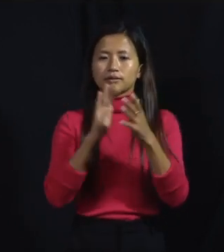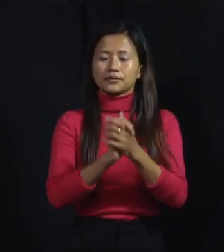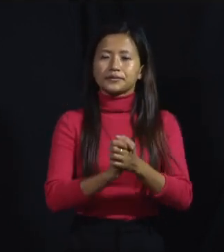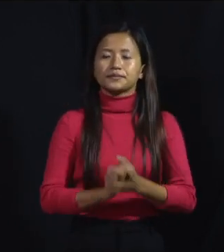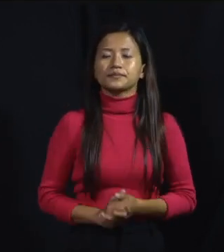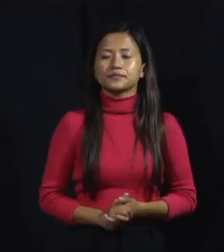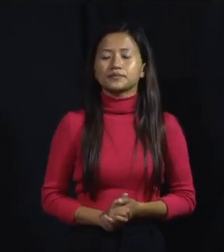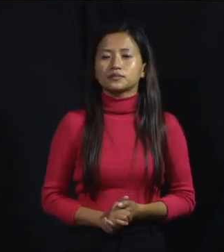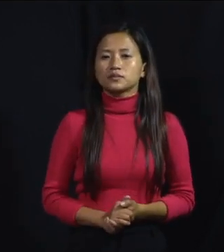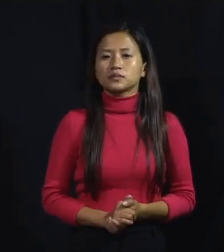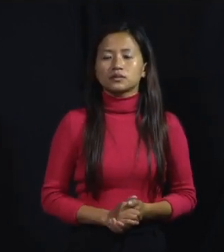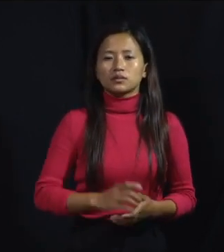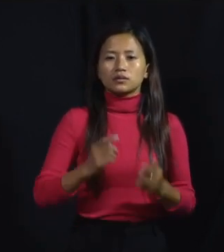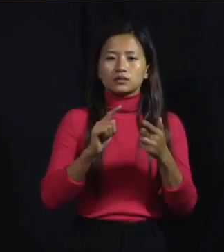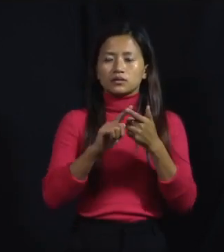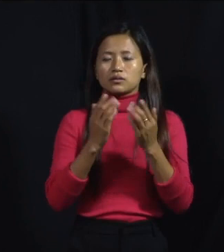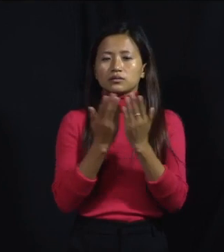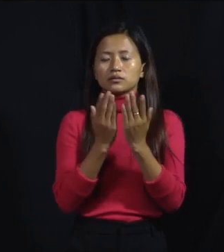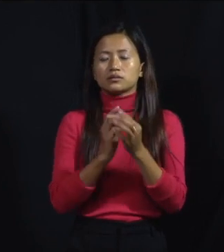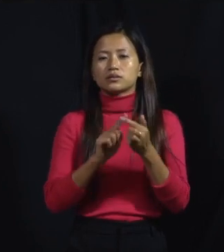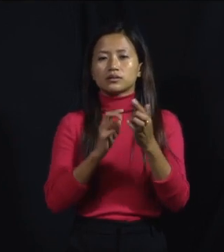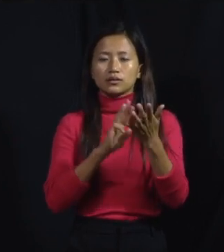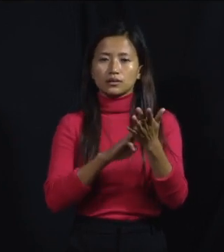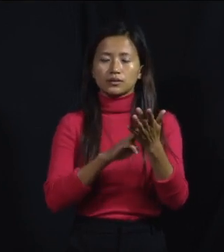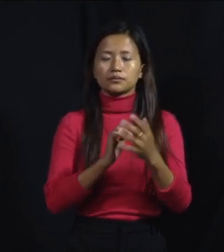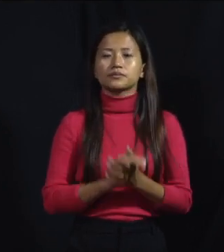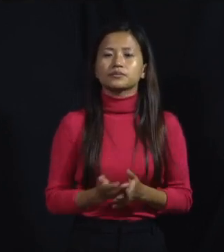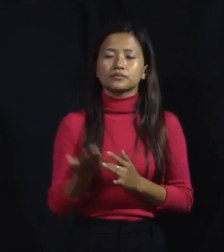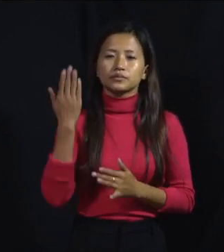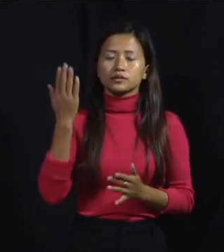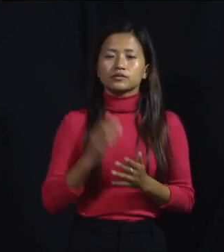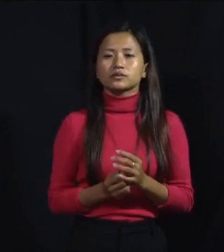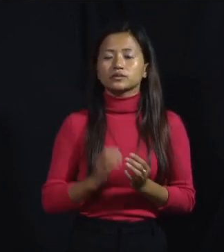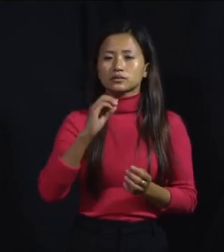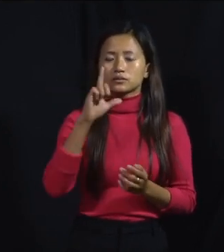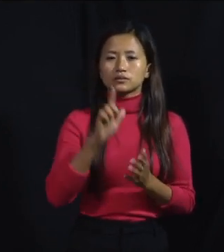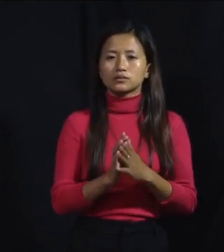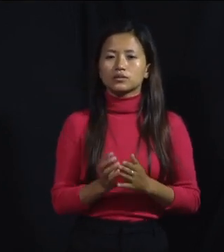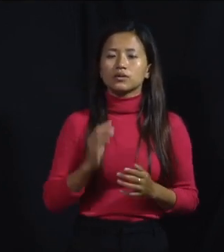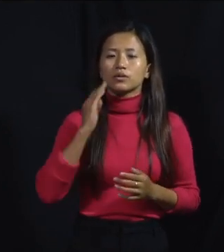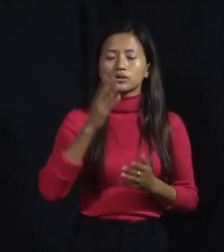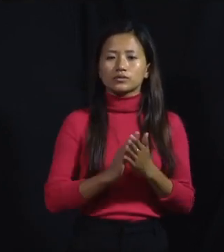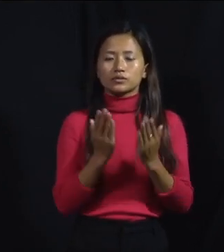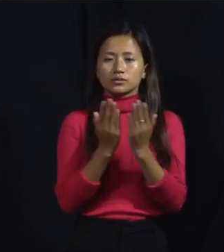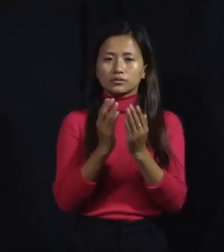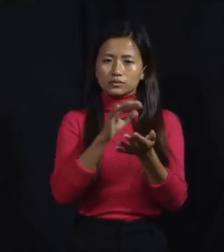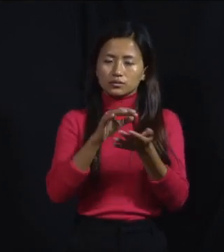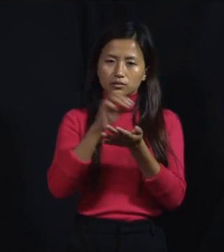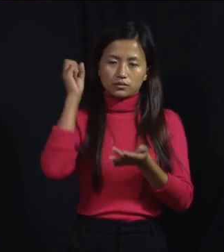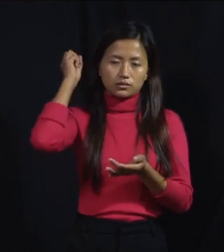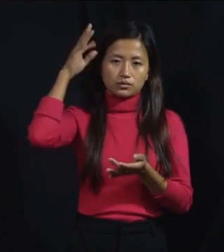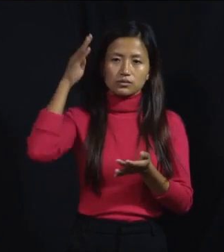And then what about the educational implications? I told you in the previous classes also that whenever you study a concept,